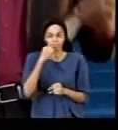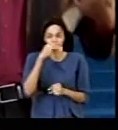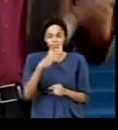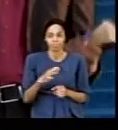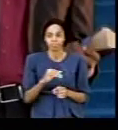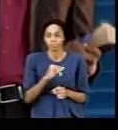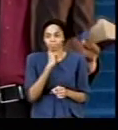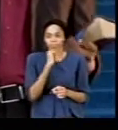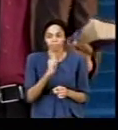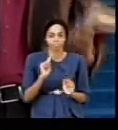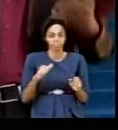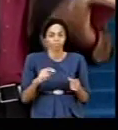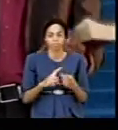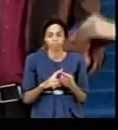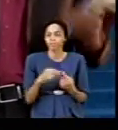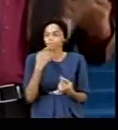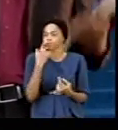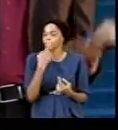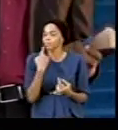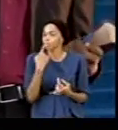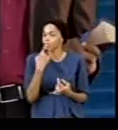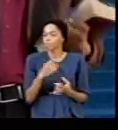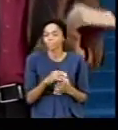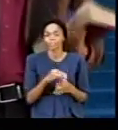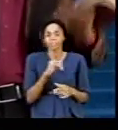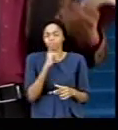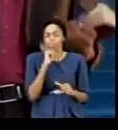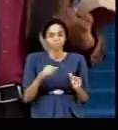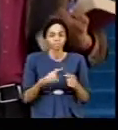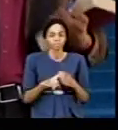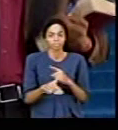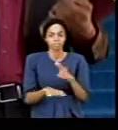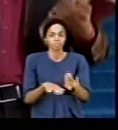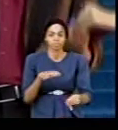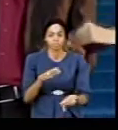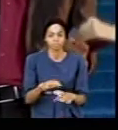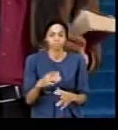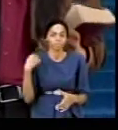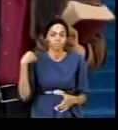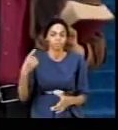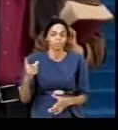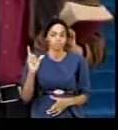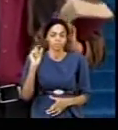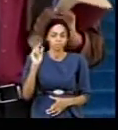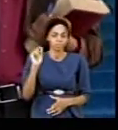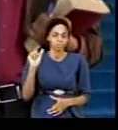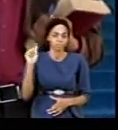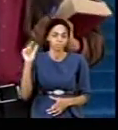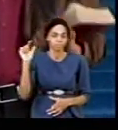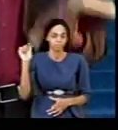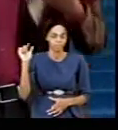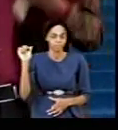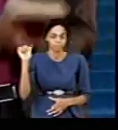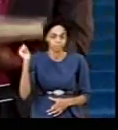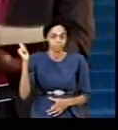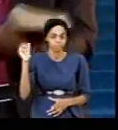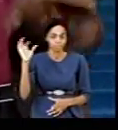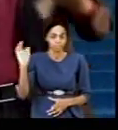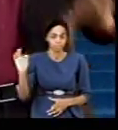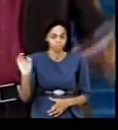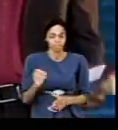to talk and unable to walk since 2019. But she was